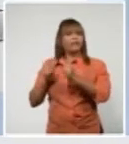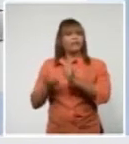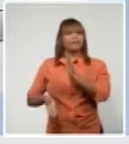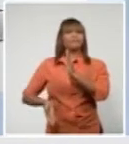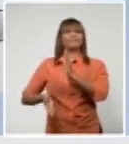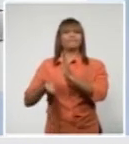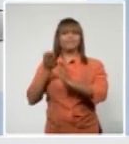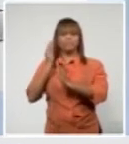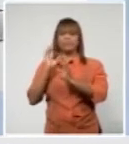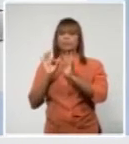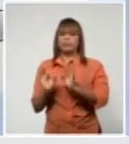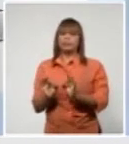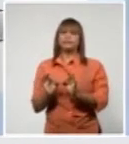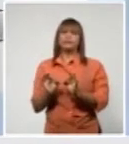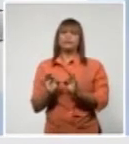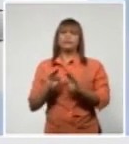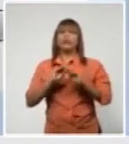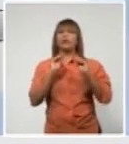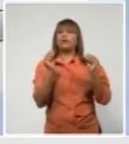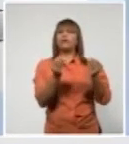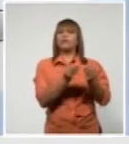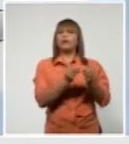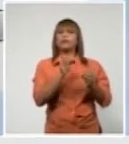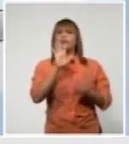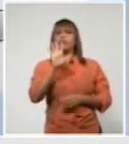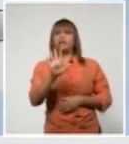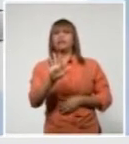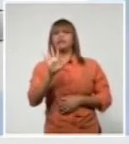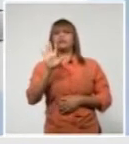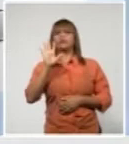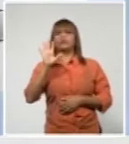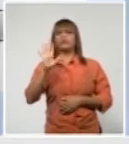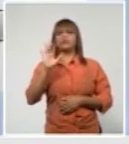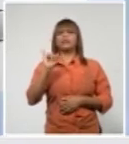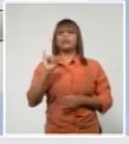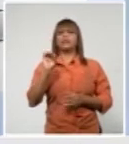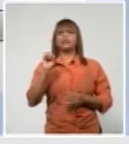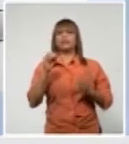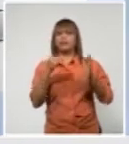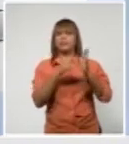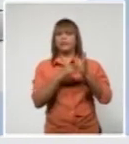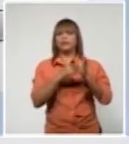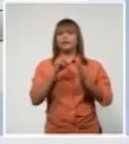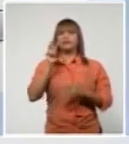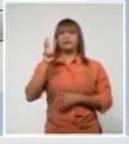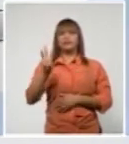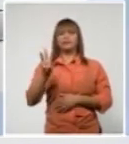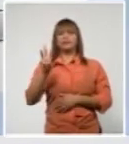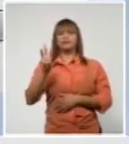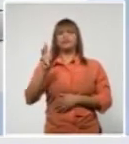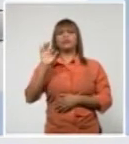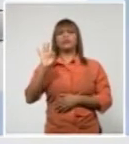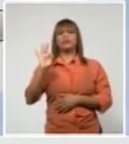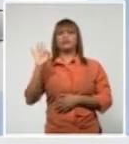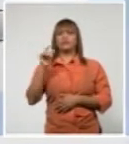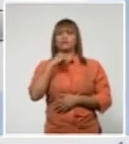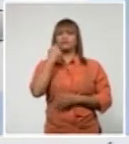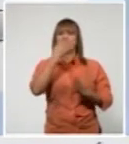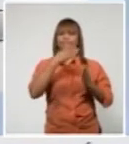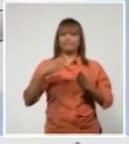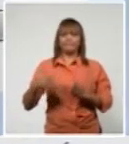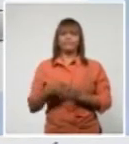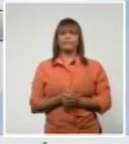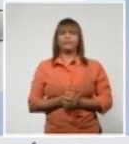3,322 people died of COVID-19 in the region yesterday, for a death toll in the Americas of